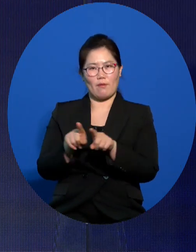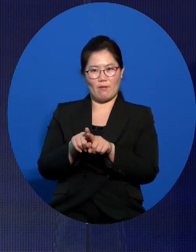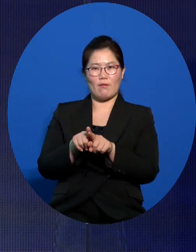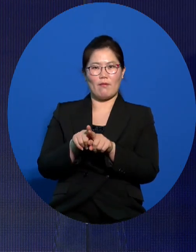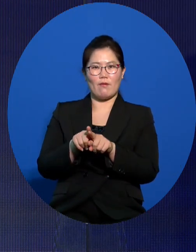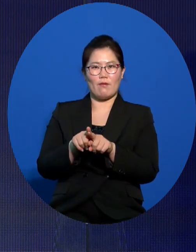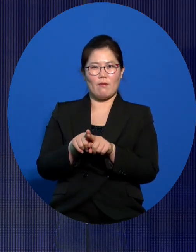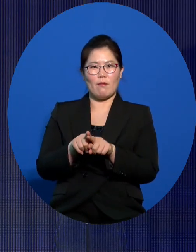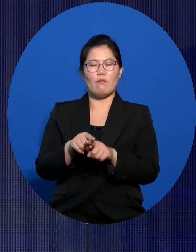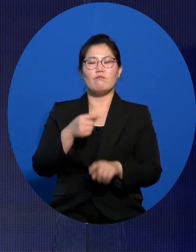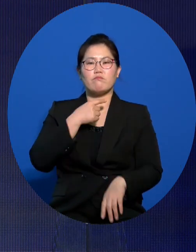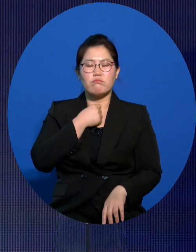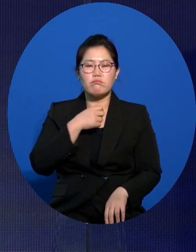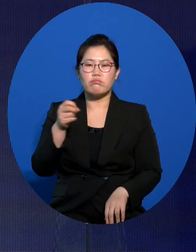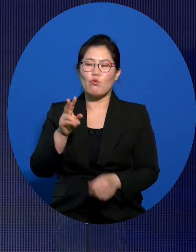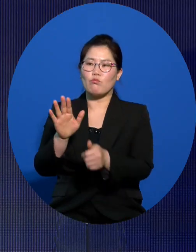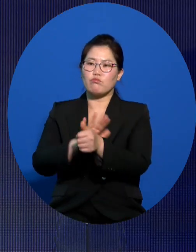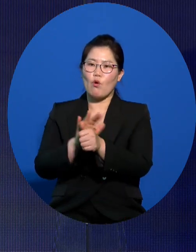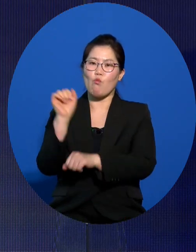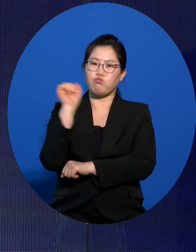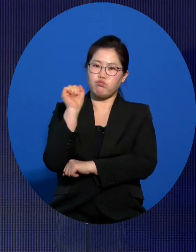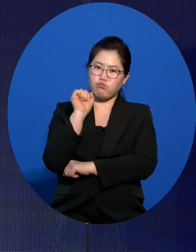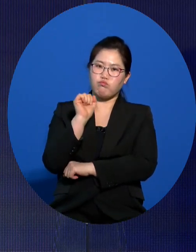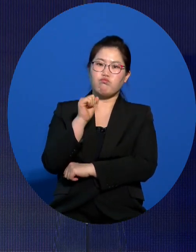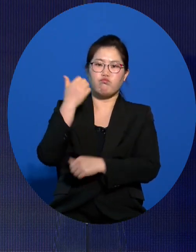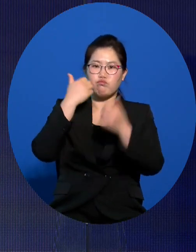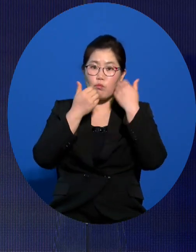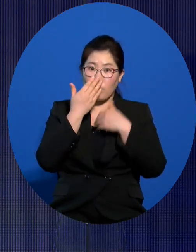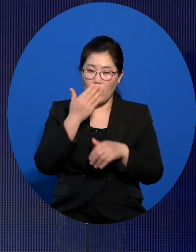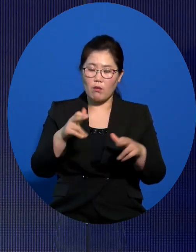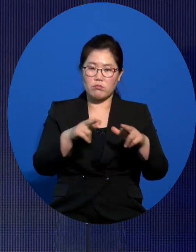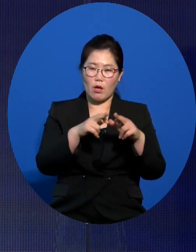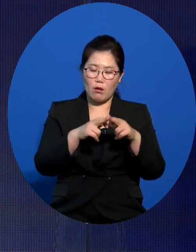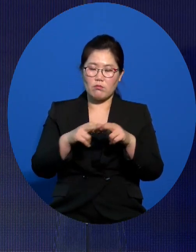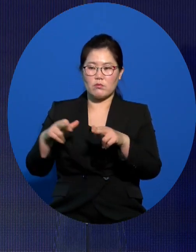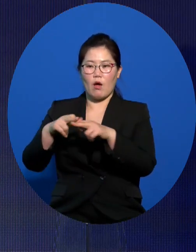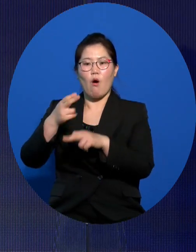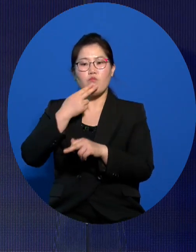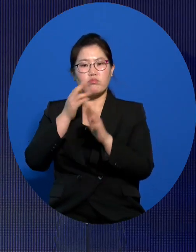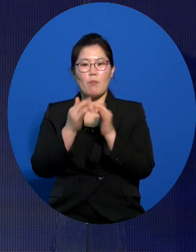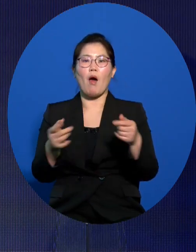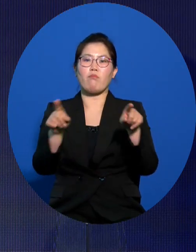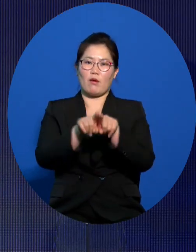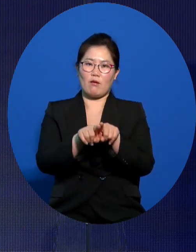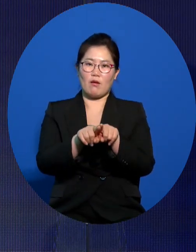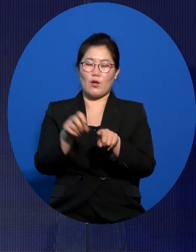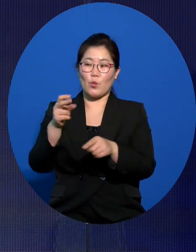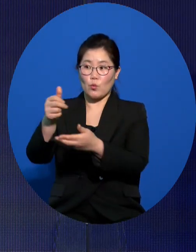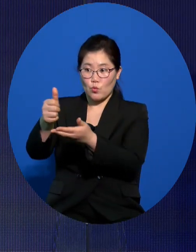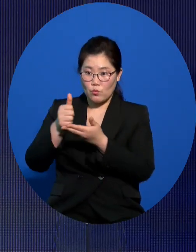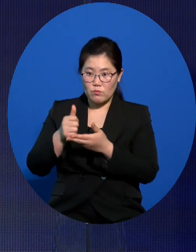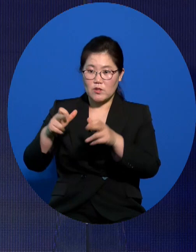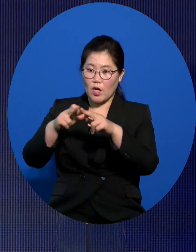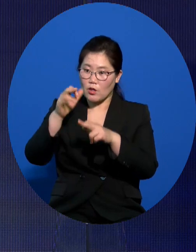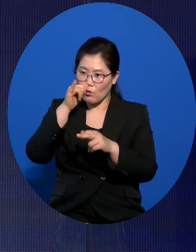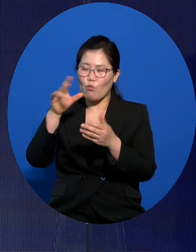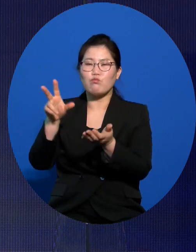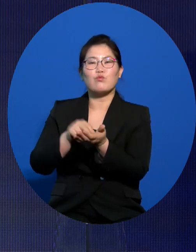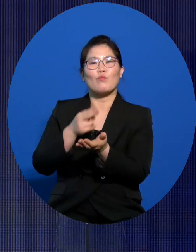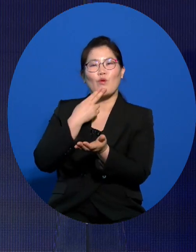want to provide service through the collaboration between persons with disabilities and